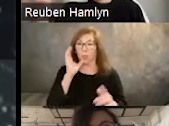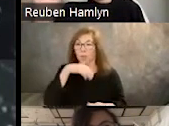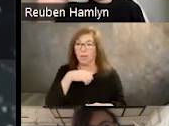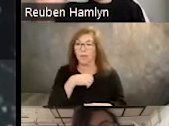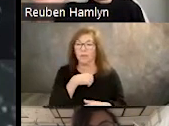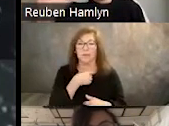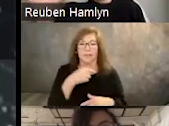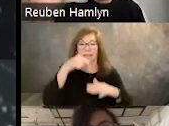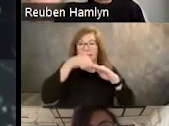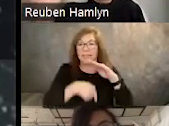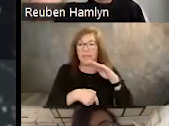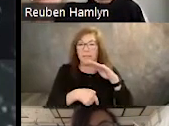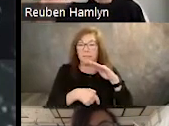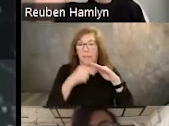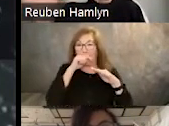very like deep